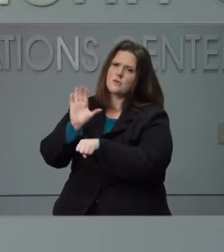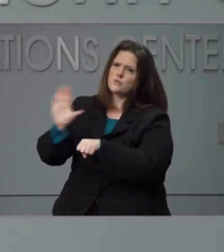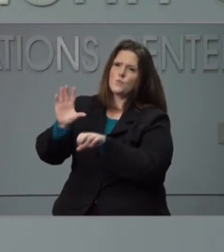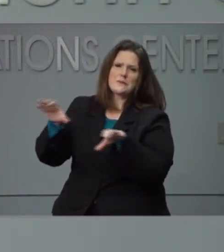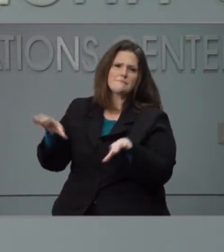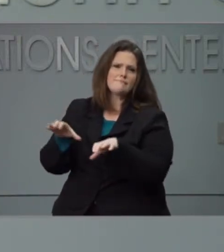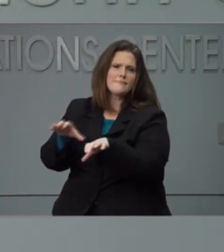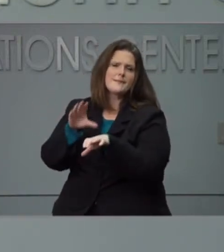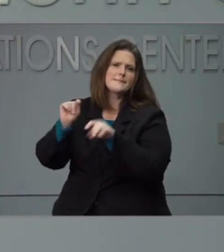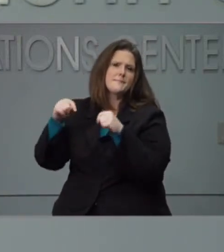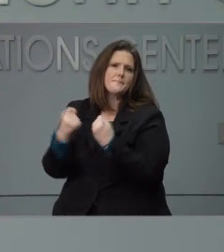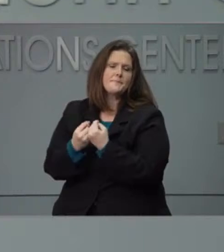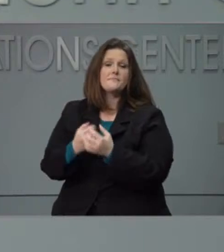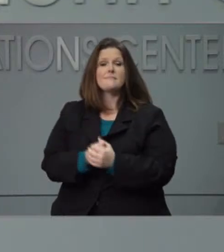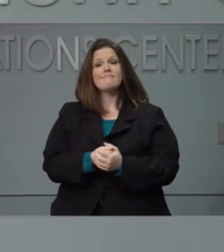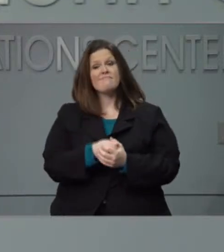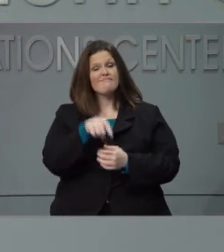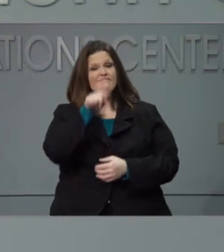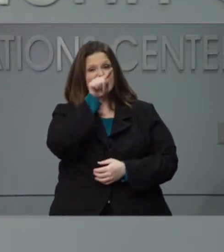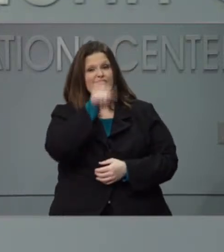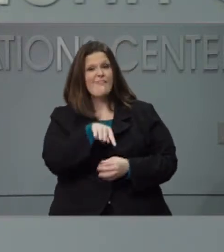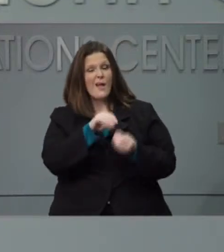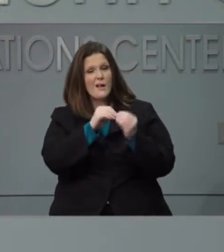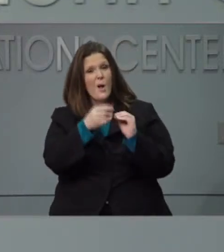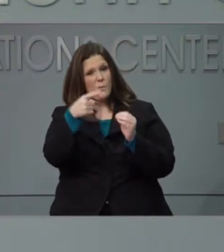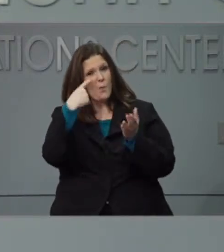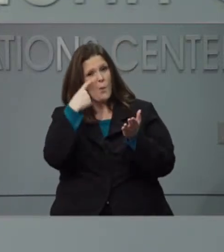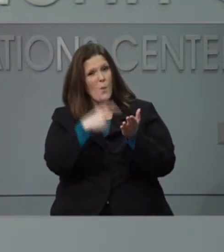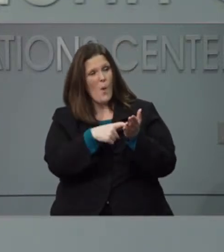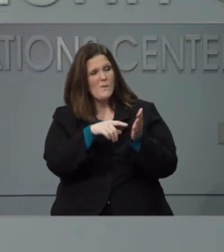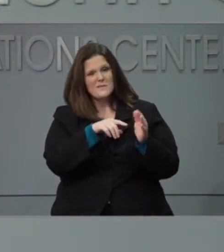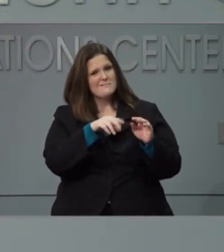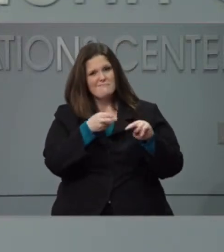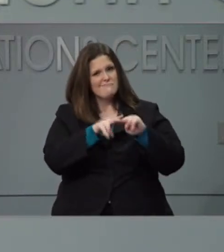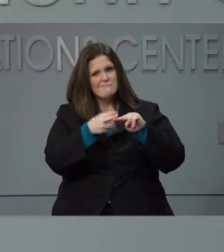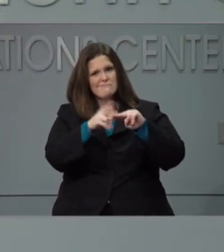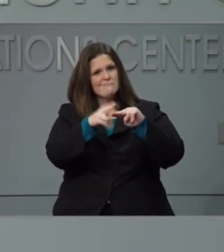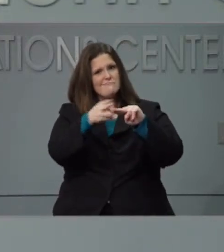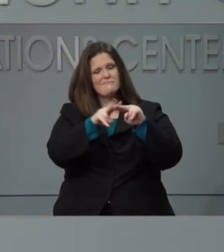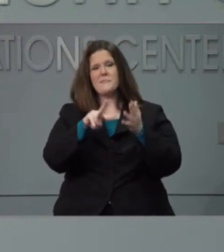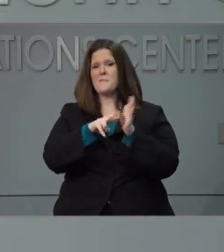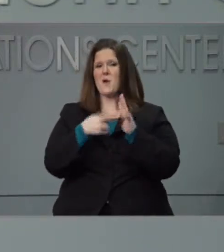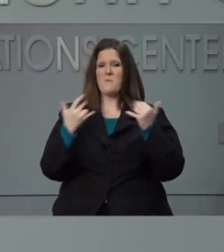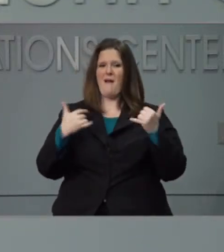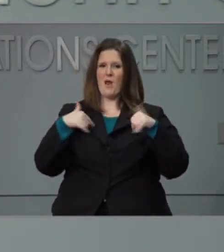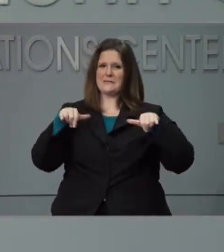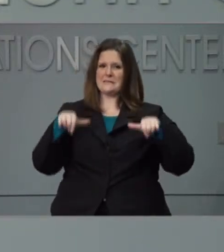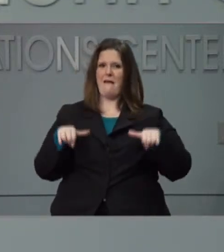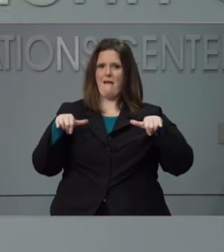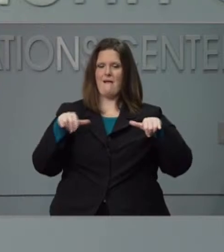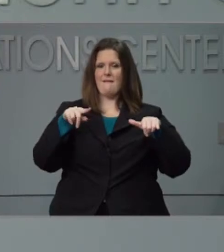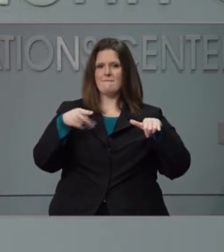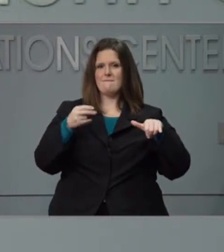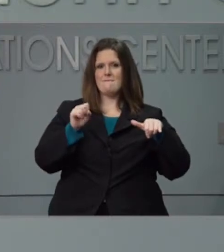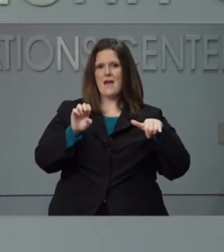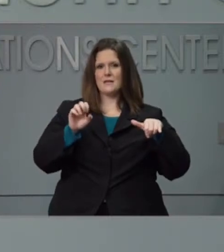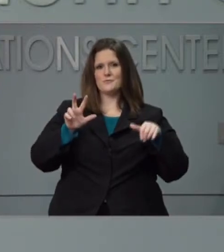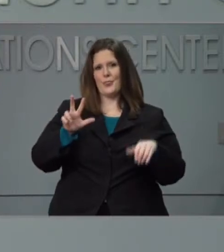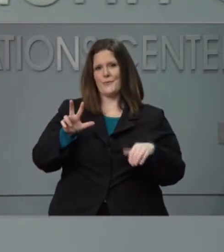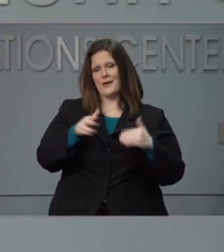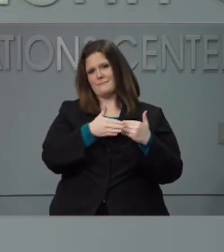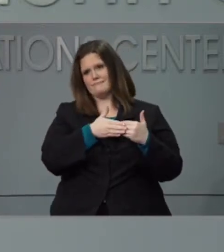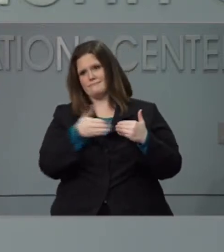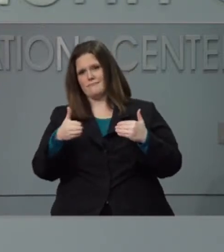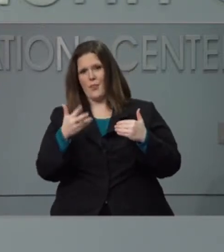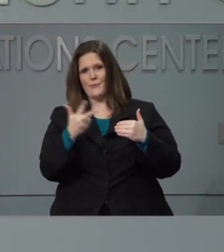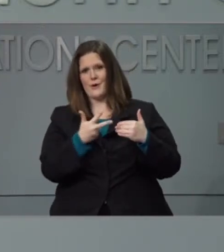trends are moving in the wrong direction, North Carolina will remain paused in Phase 3 for the next 3 weeks.